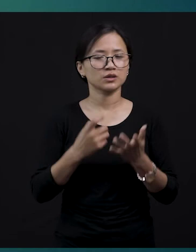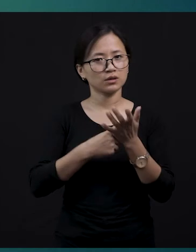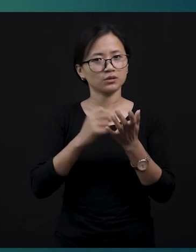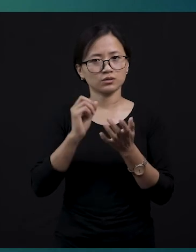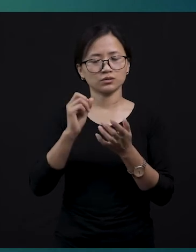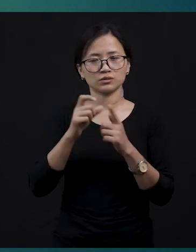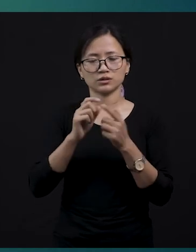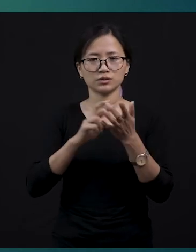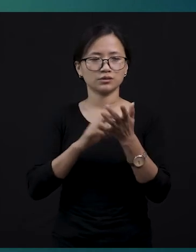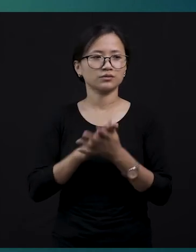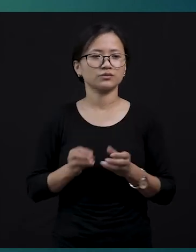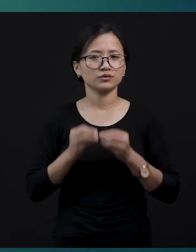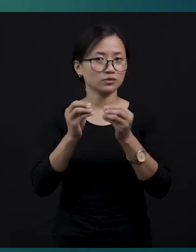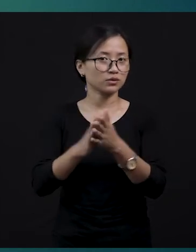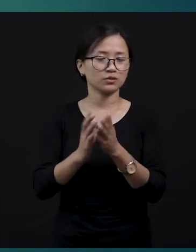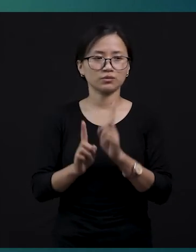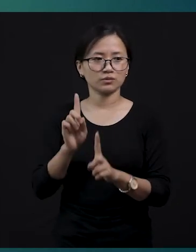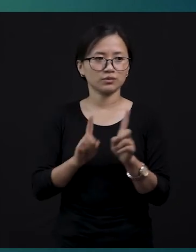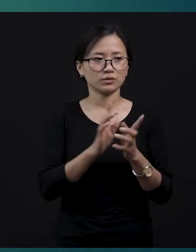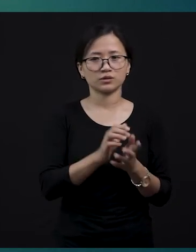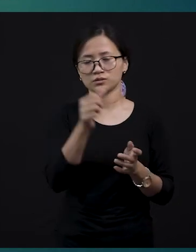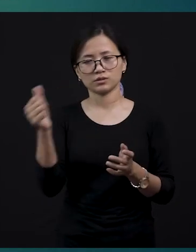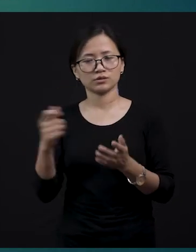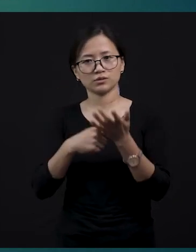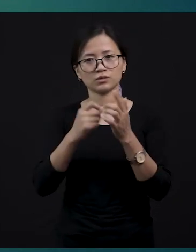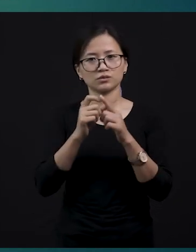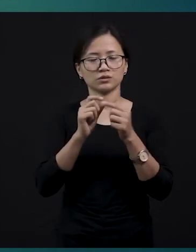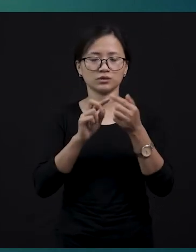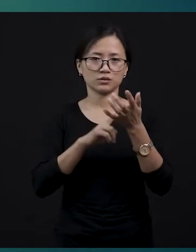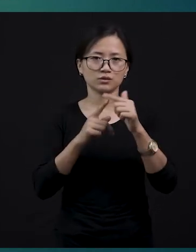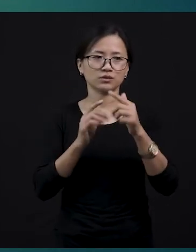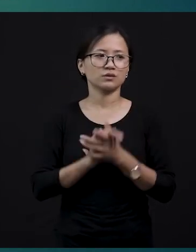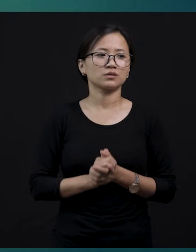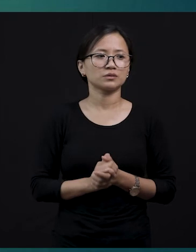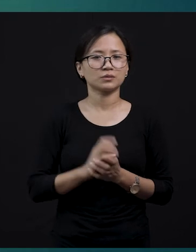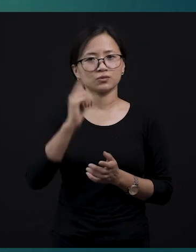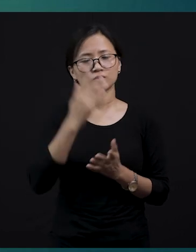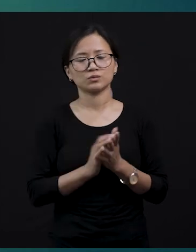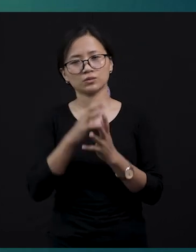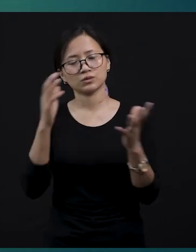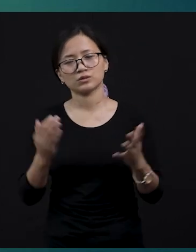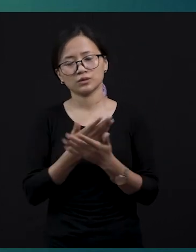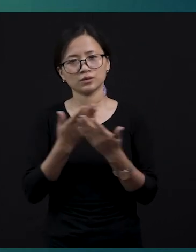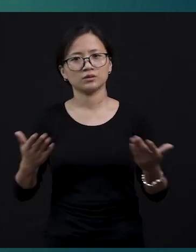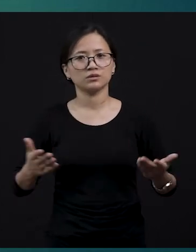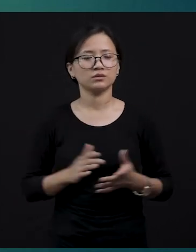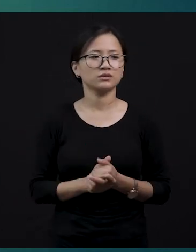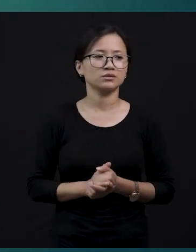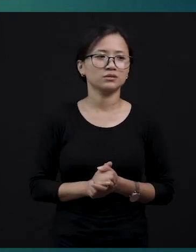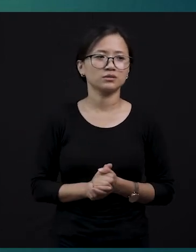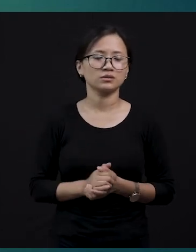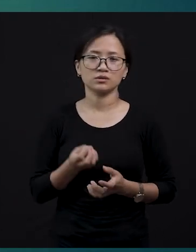rodent that feeds on plants, and this is another kind of rodent. And one more thing about snakes is few